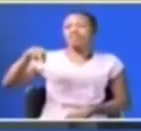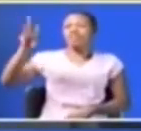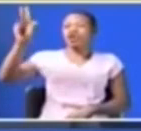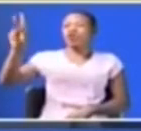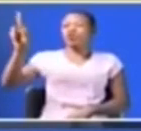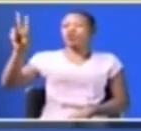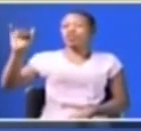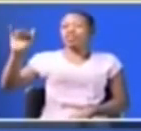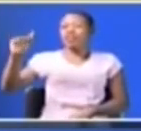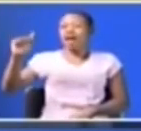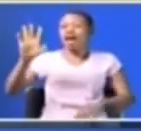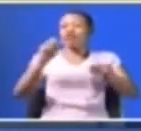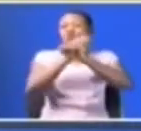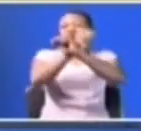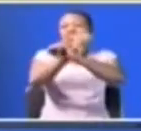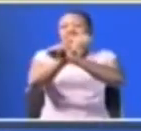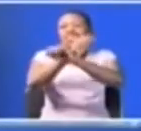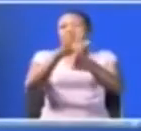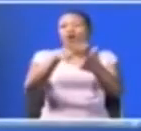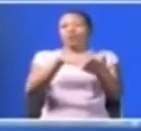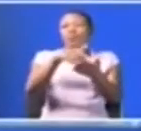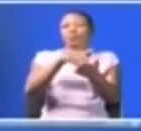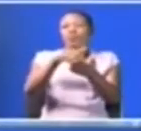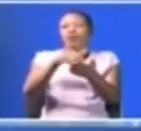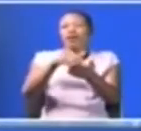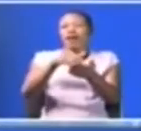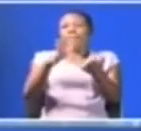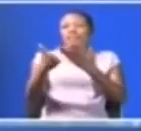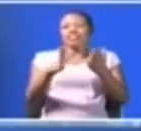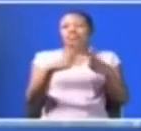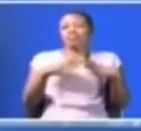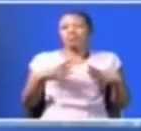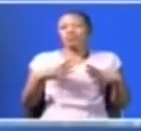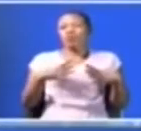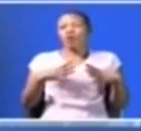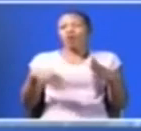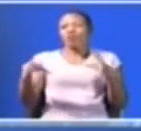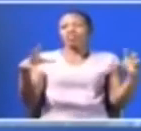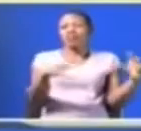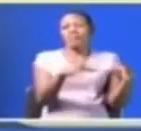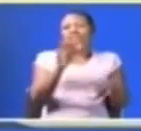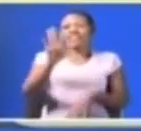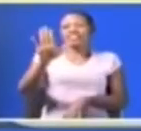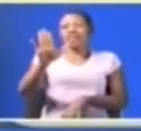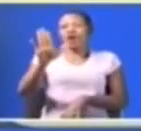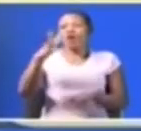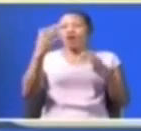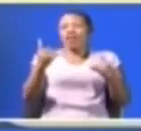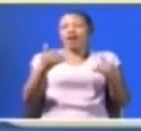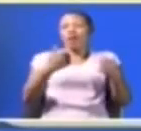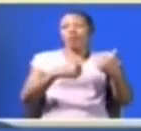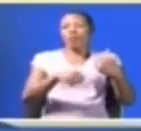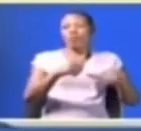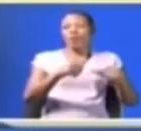that seek to protect vulnerable contractors and suppliers whose companies have become the subject of action